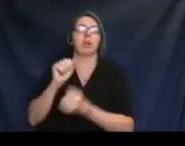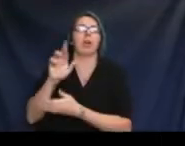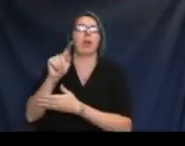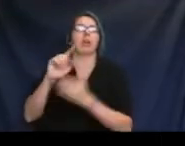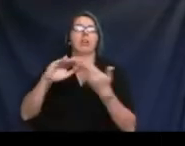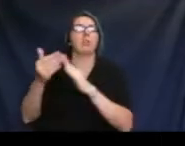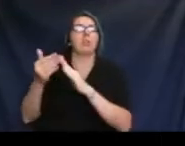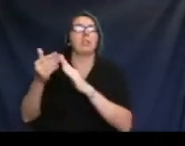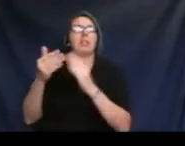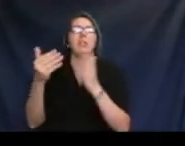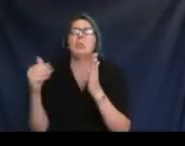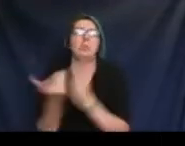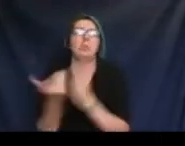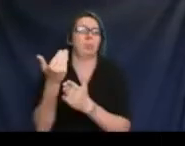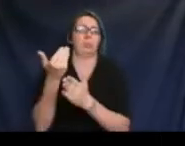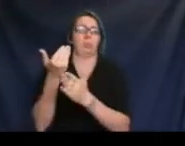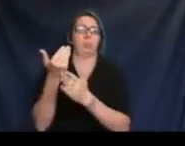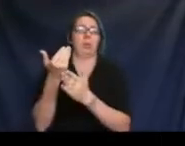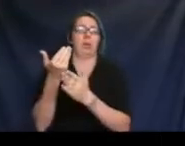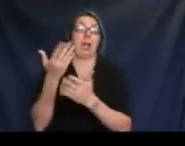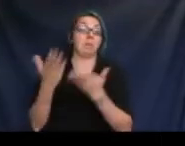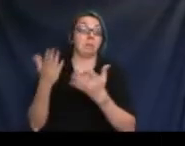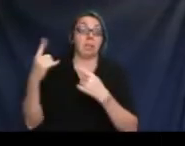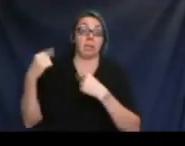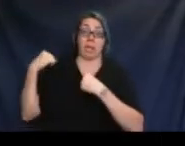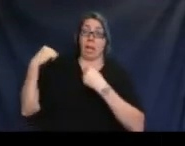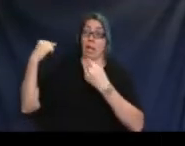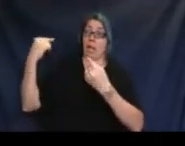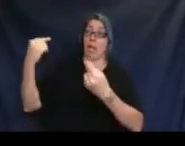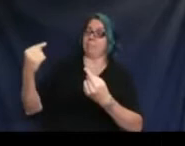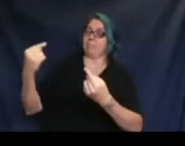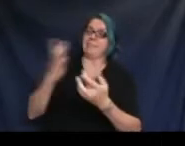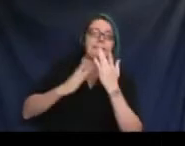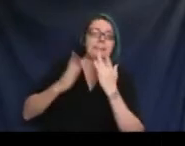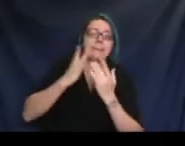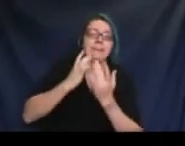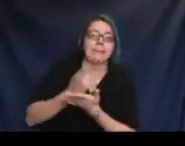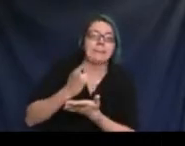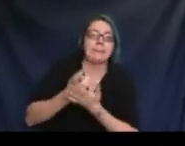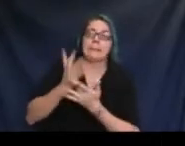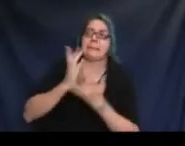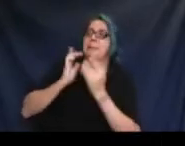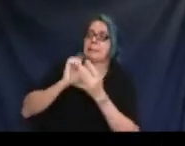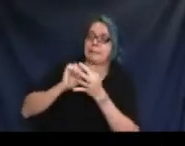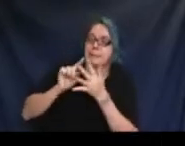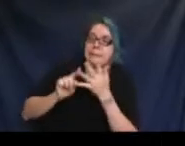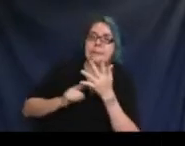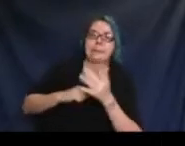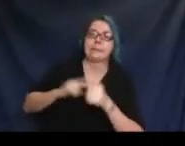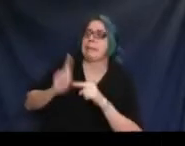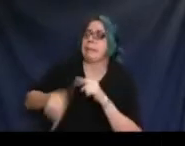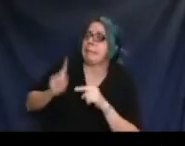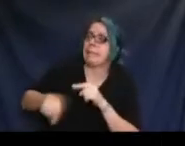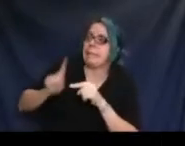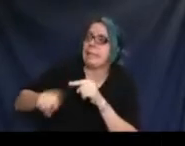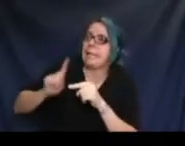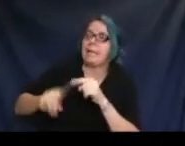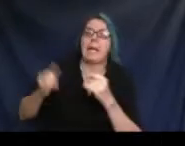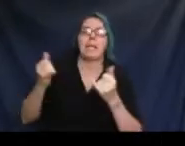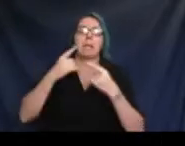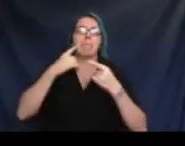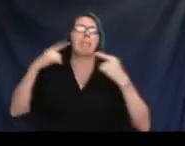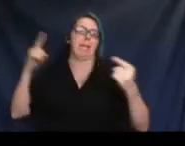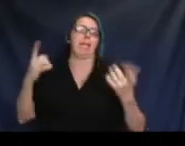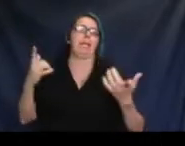had the resources or ability to do. So the grants go up to $100,000, but